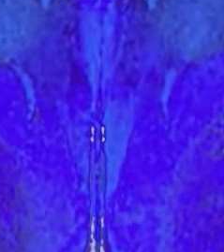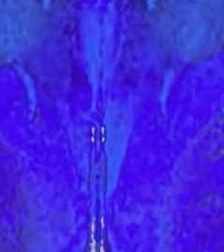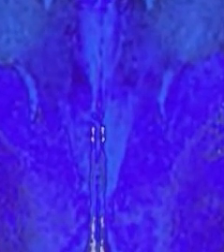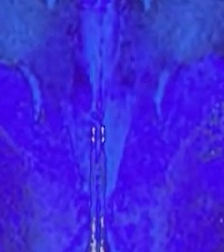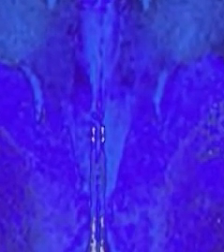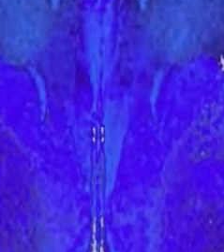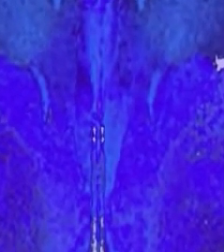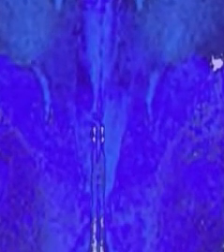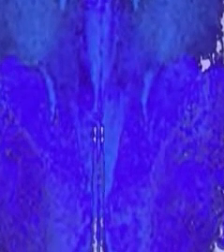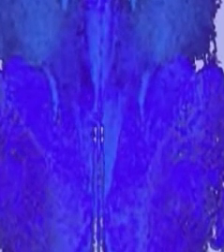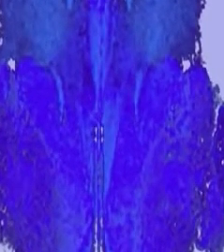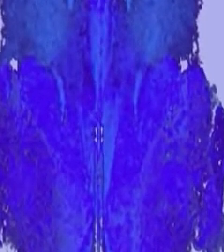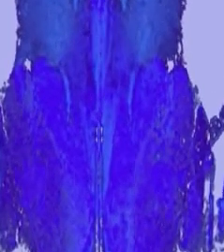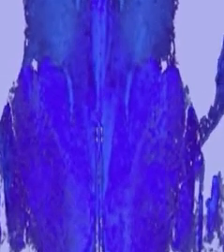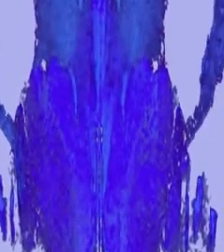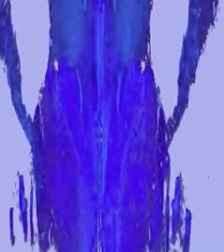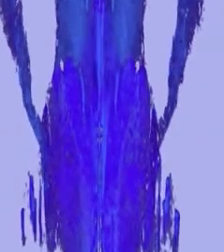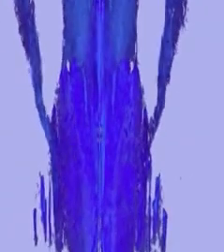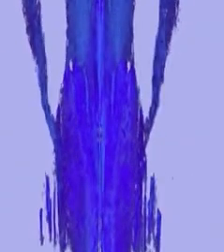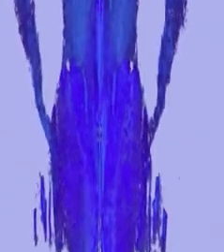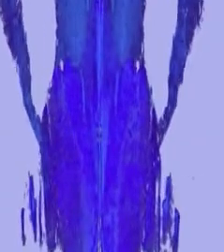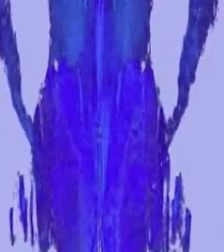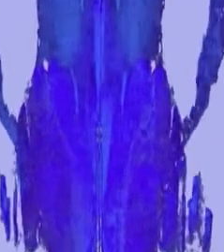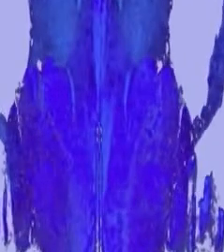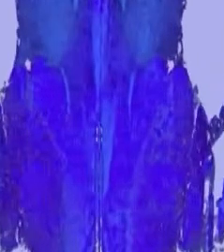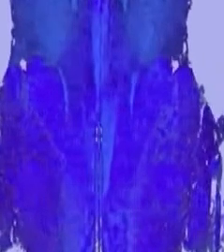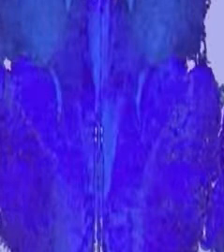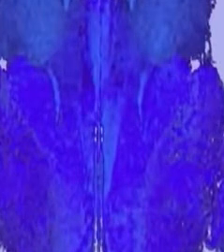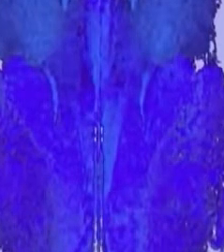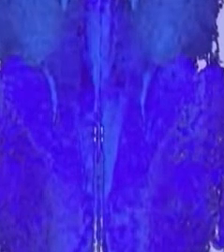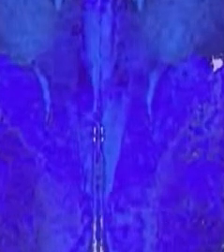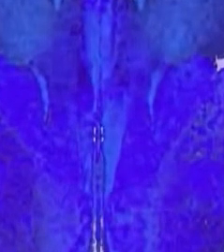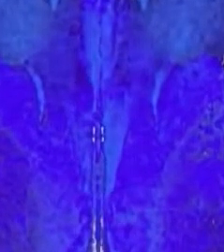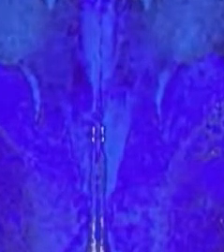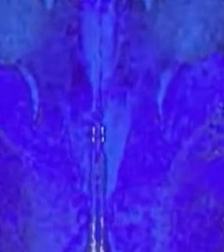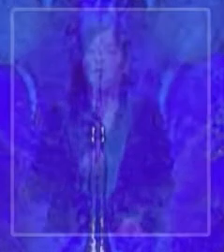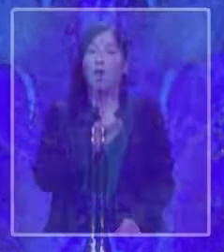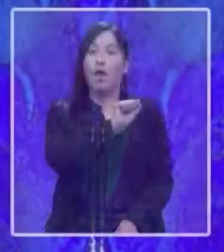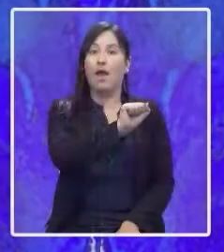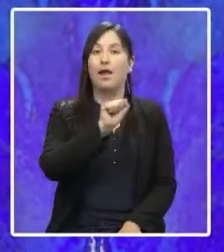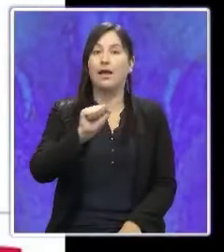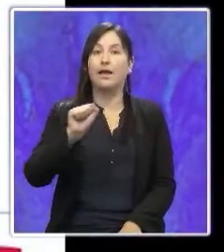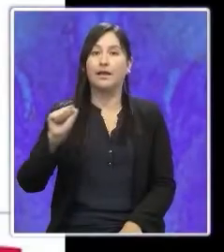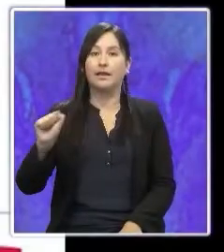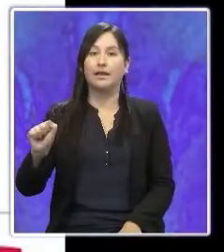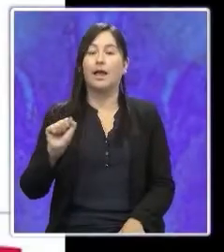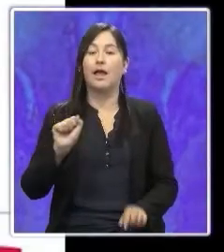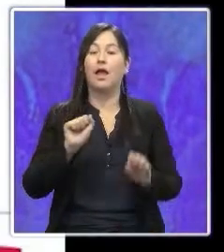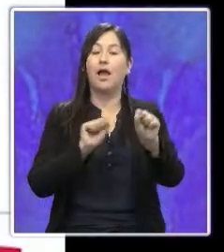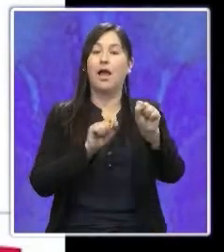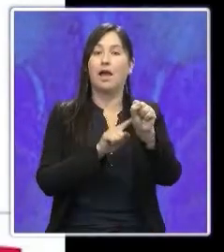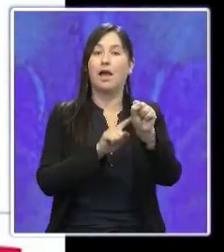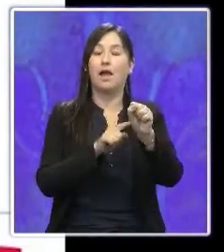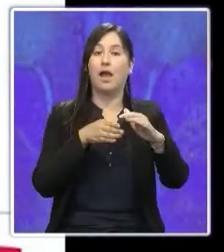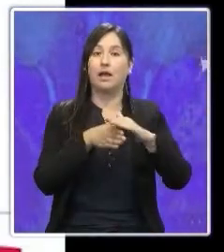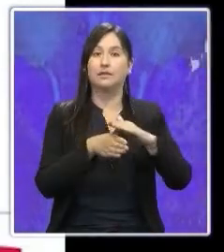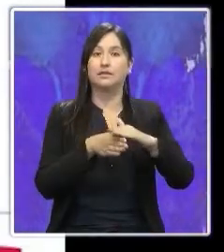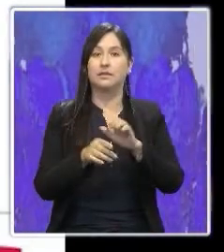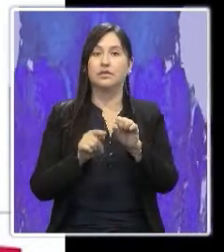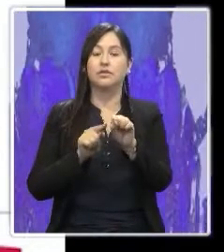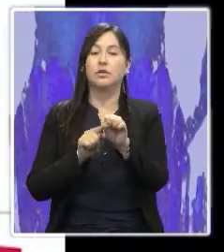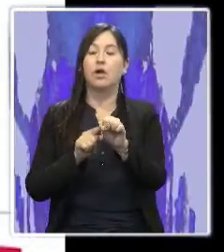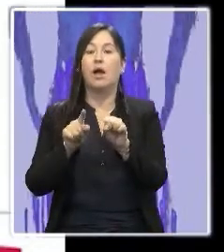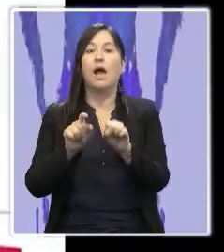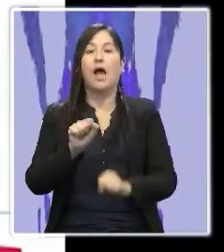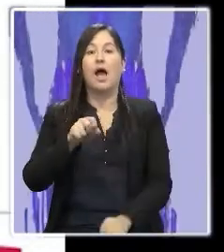And this talks about accessibility, affordability, and anonymity. It basically says that because the internet is highly